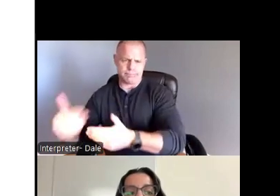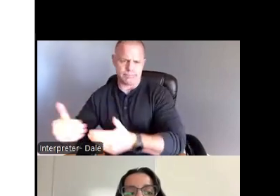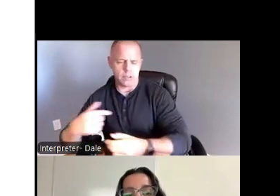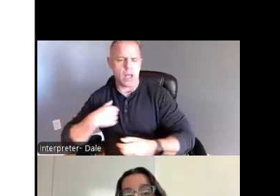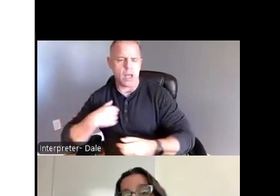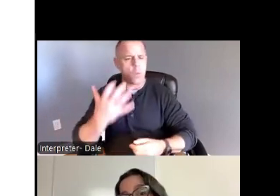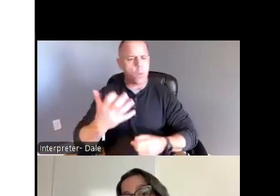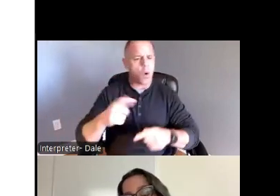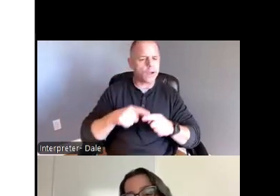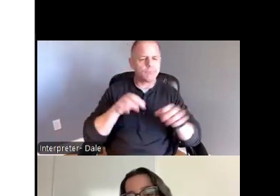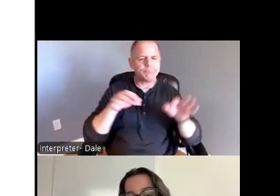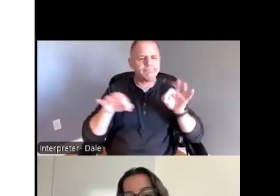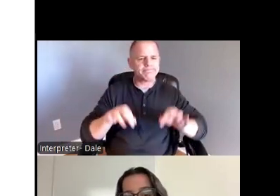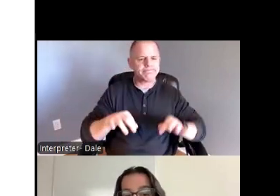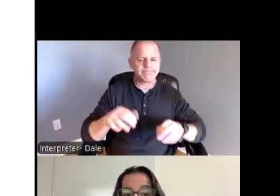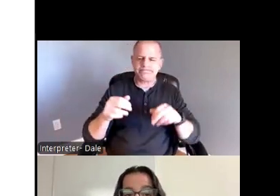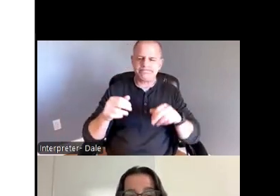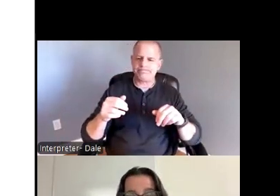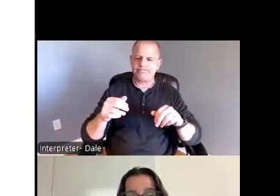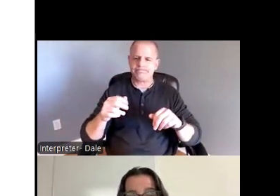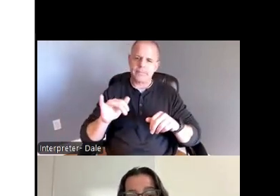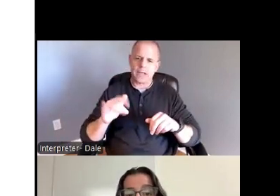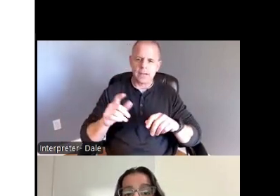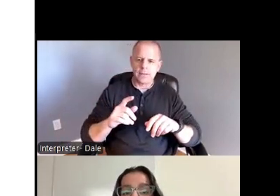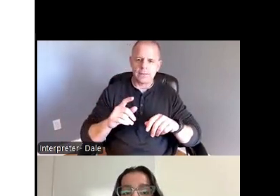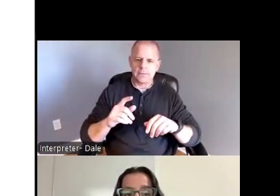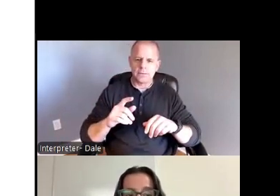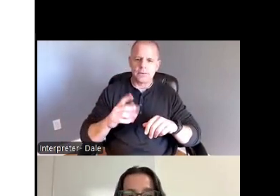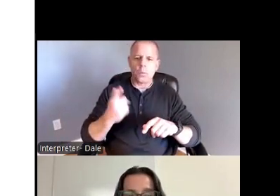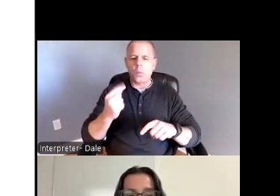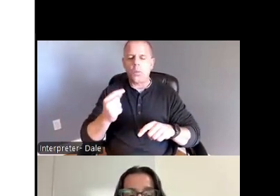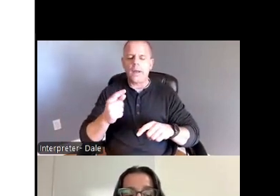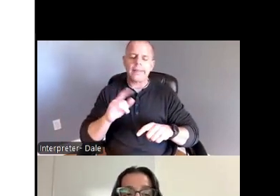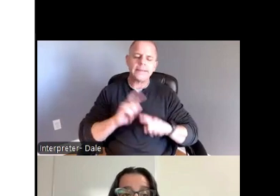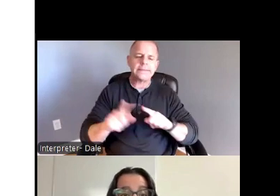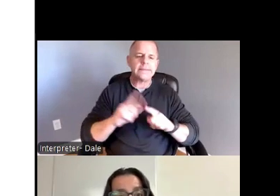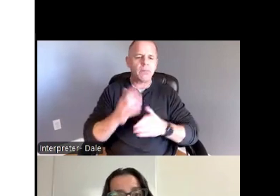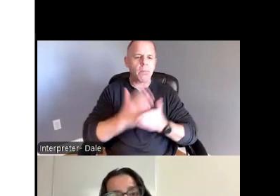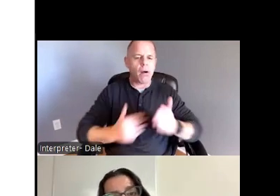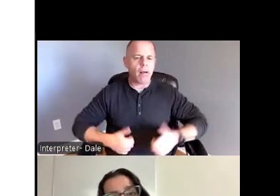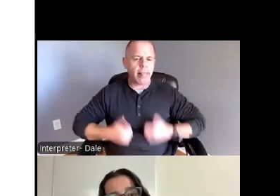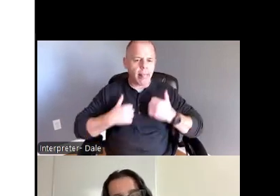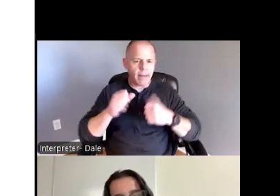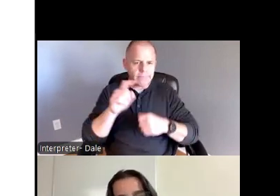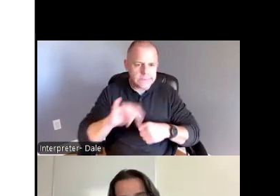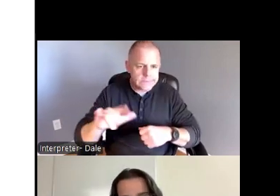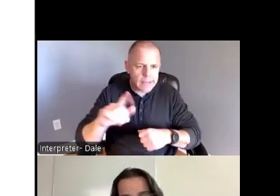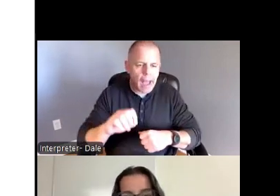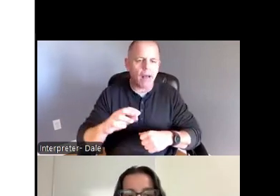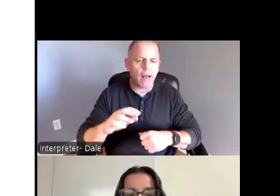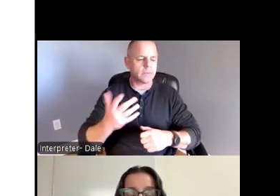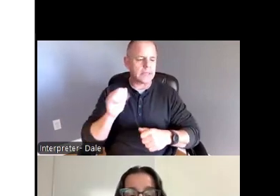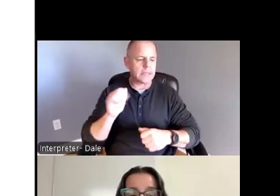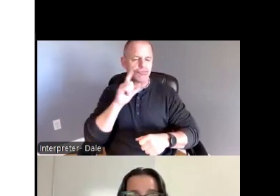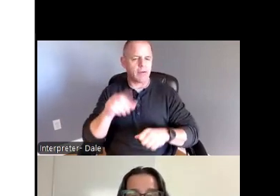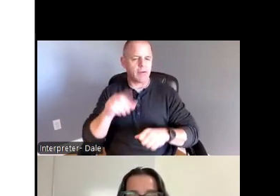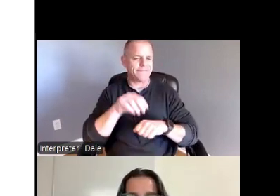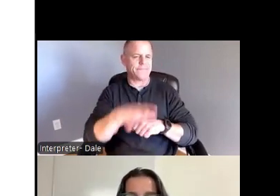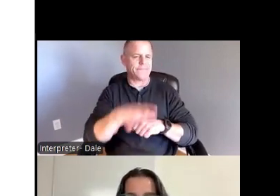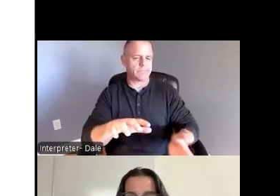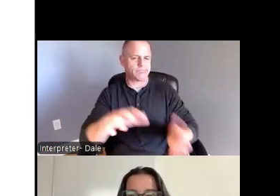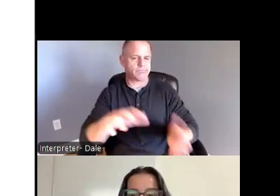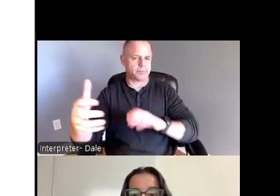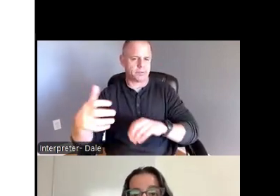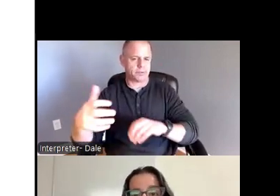discuss a little bit like factors from our lifestyle and modern life that could disrupt our circadian rhythms. So one of